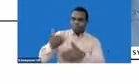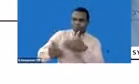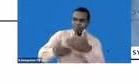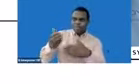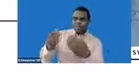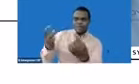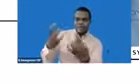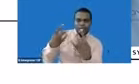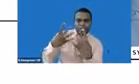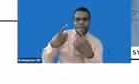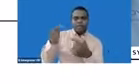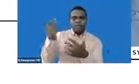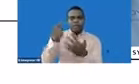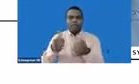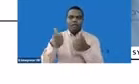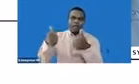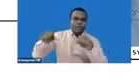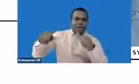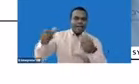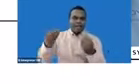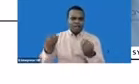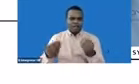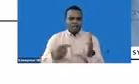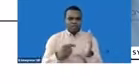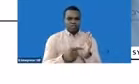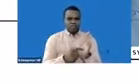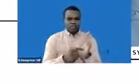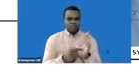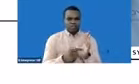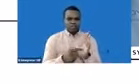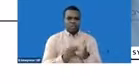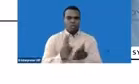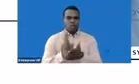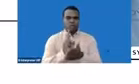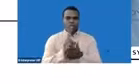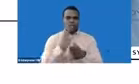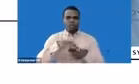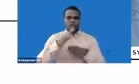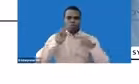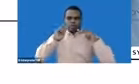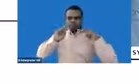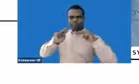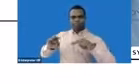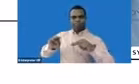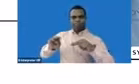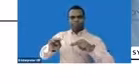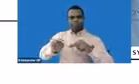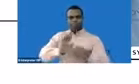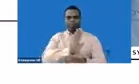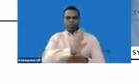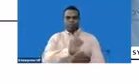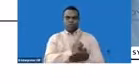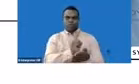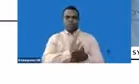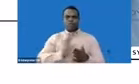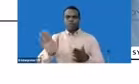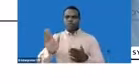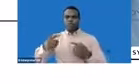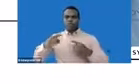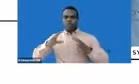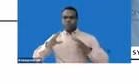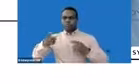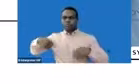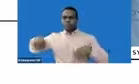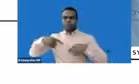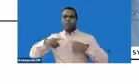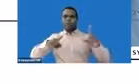user aspect, and the website mobile application owners aspect. So in this project,